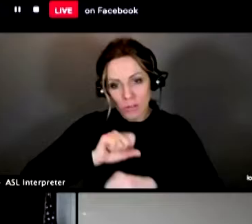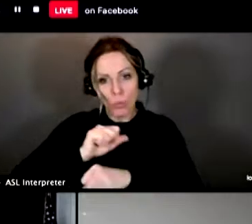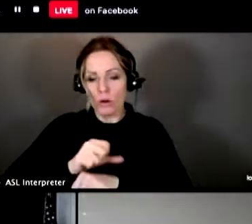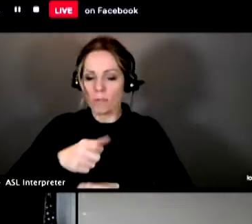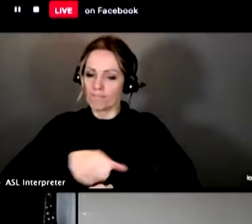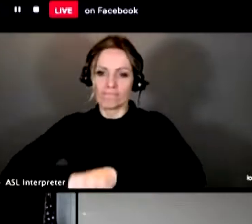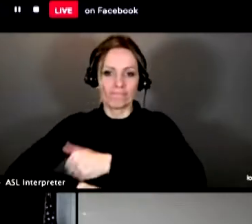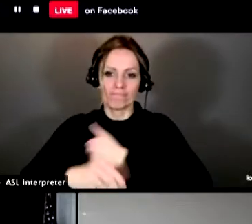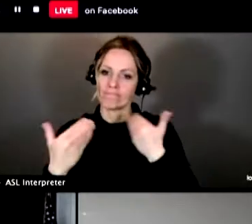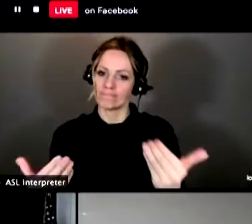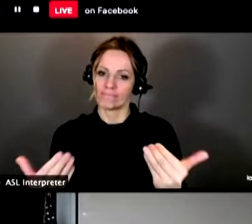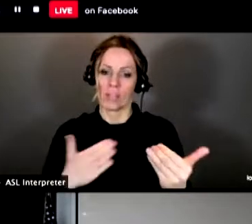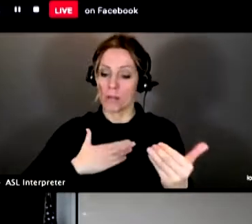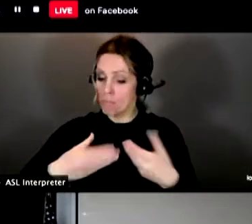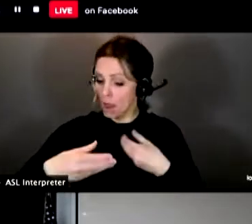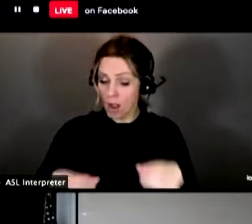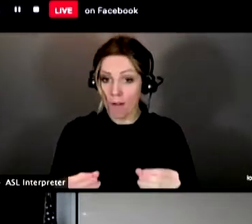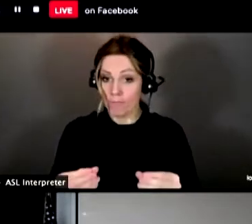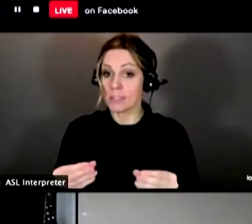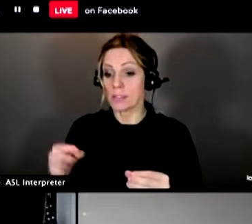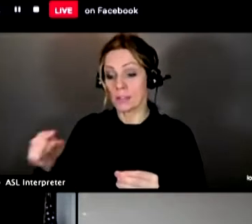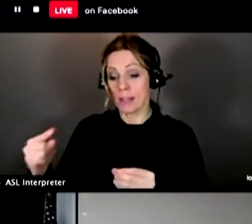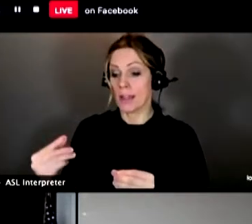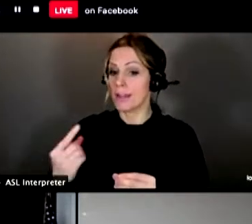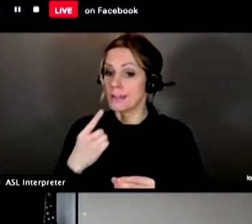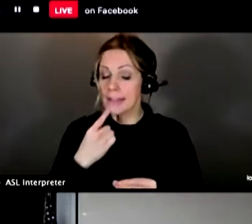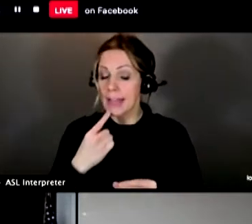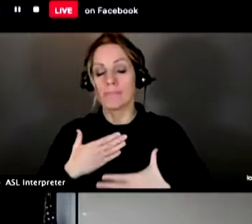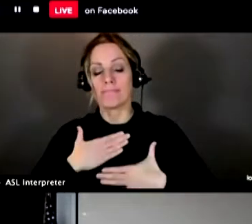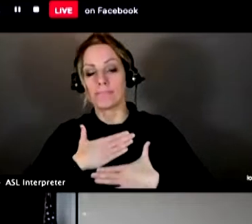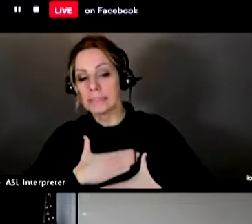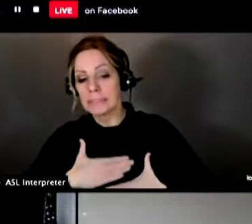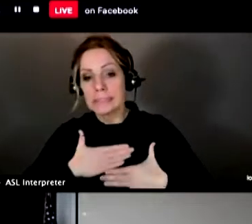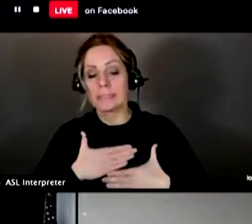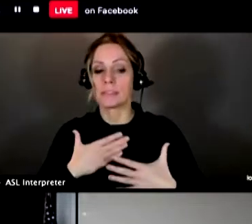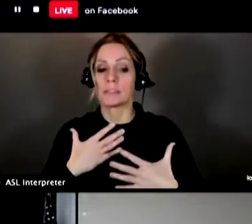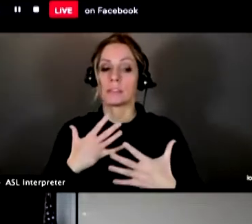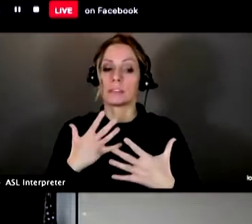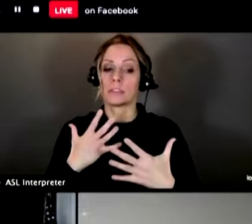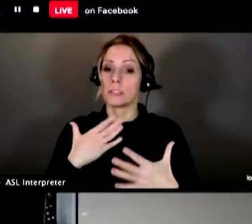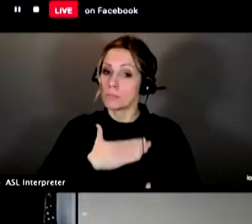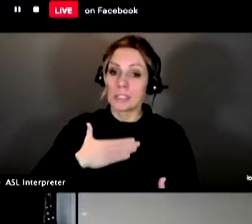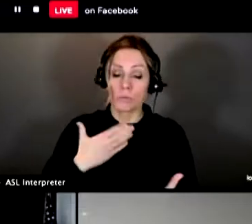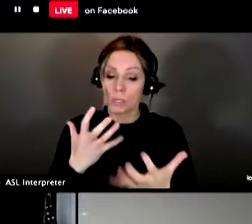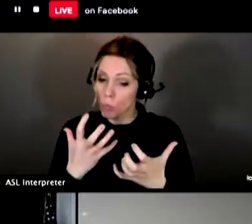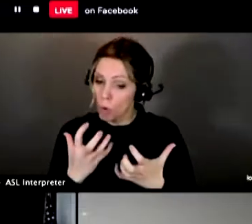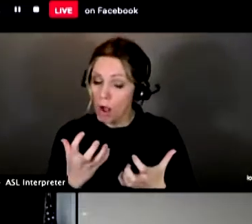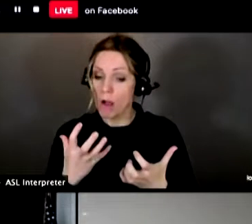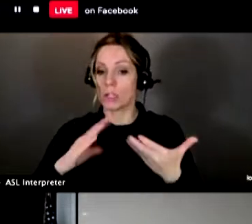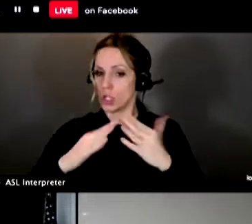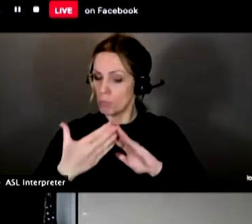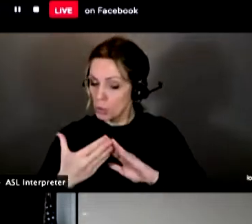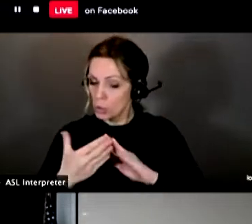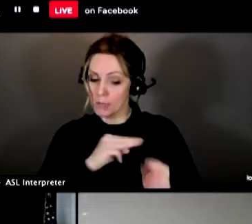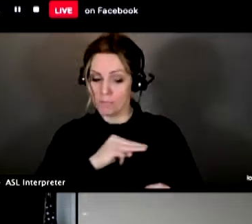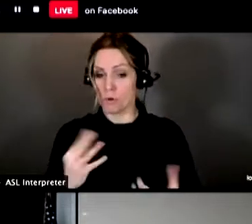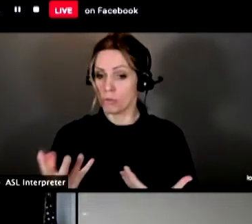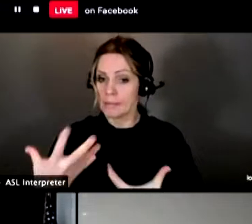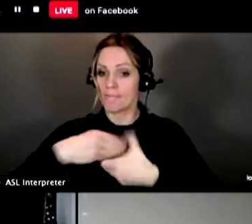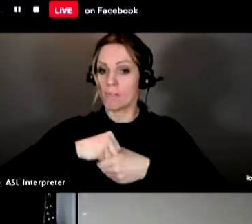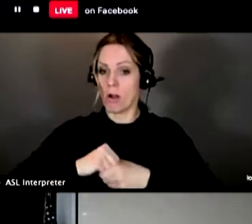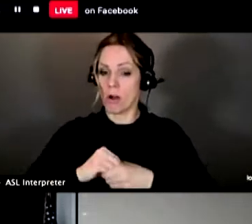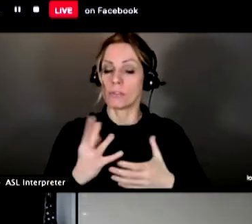office asked from the bottom of our hearts to have the community members do. So we are